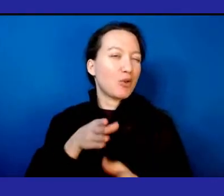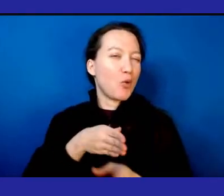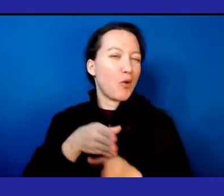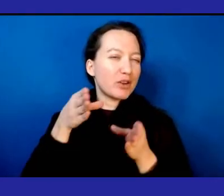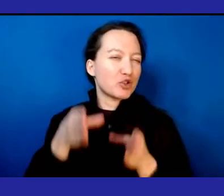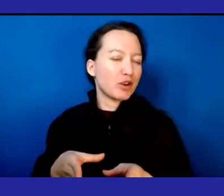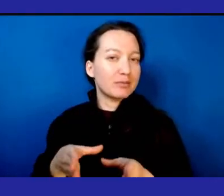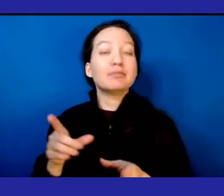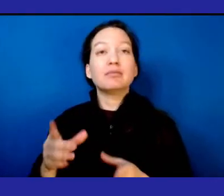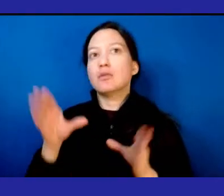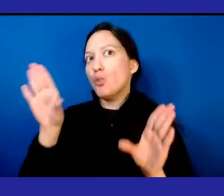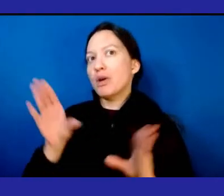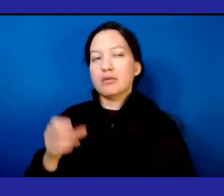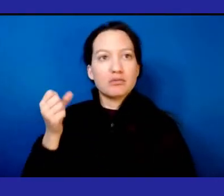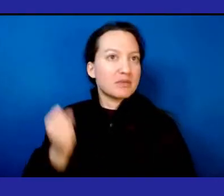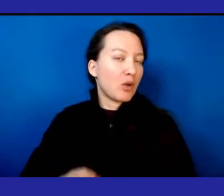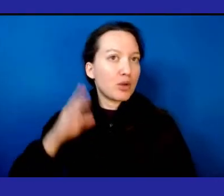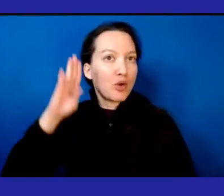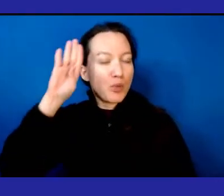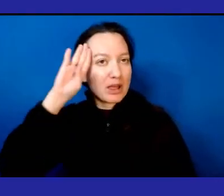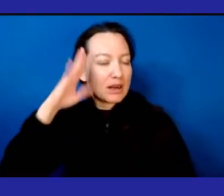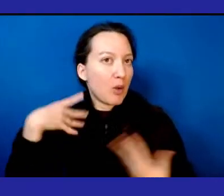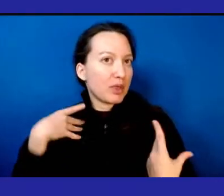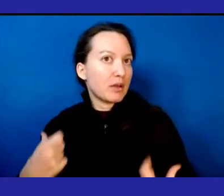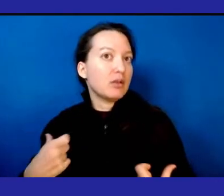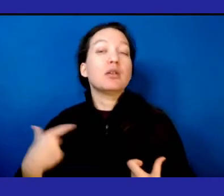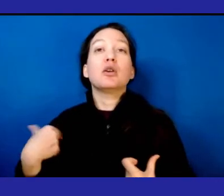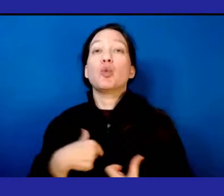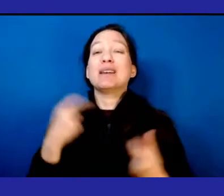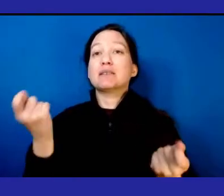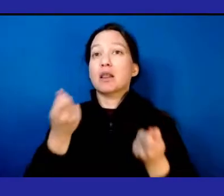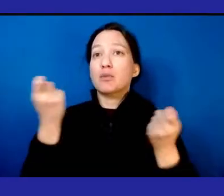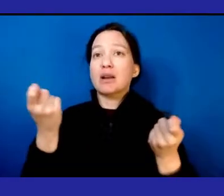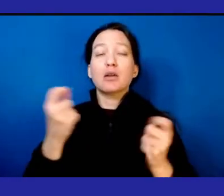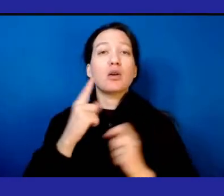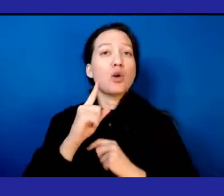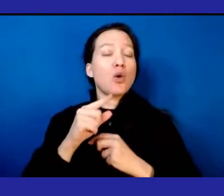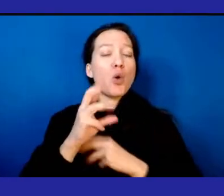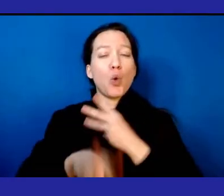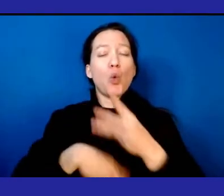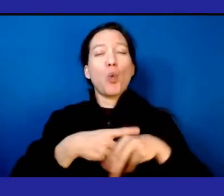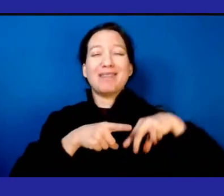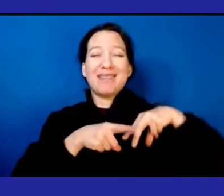at South Brooklyn Health. And we celebrated World